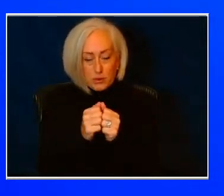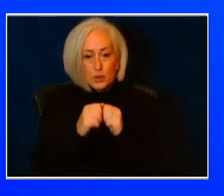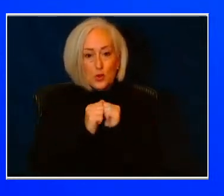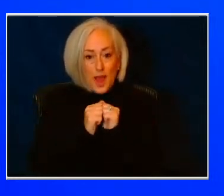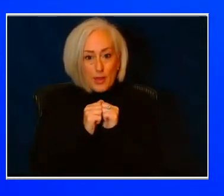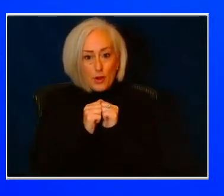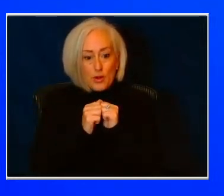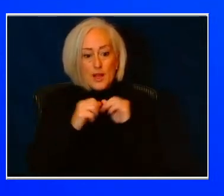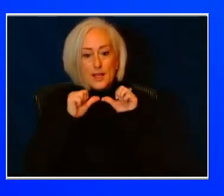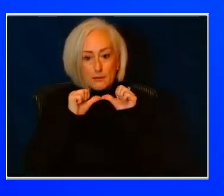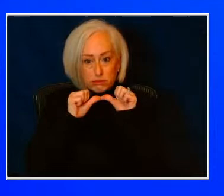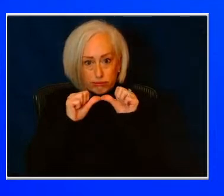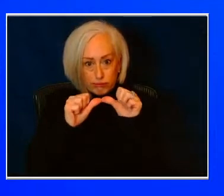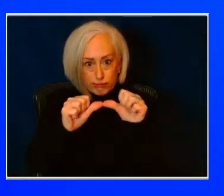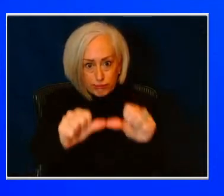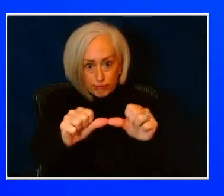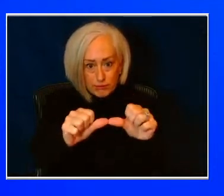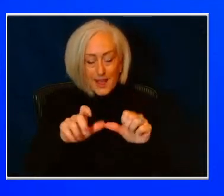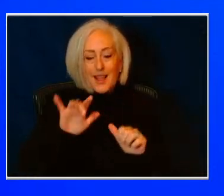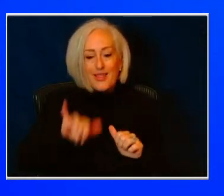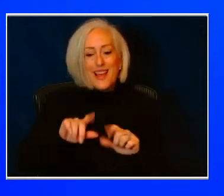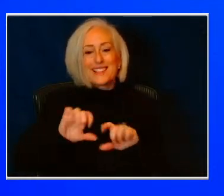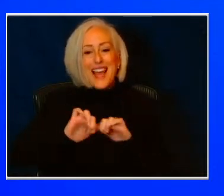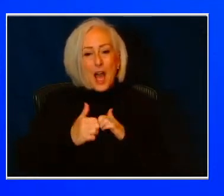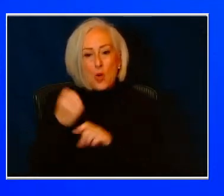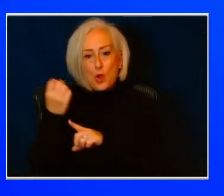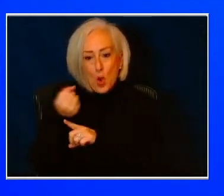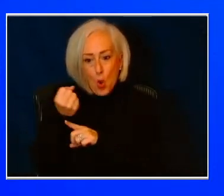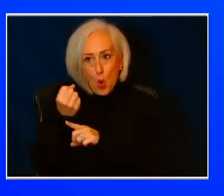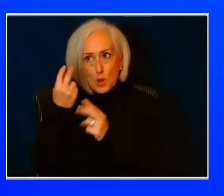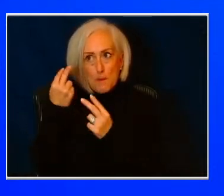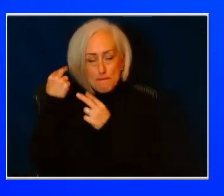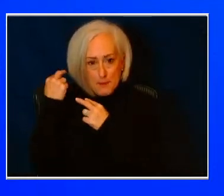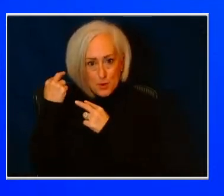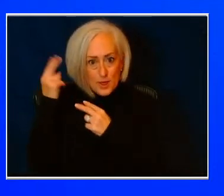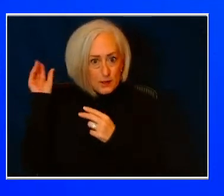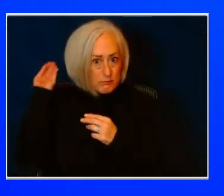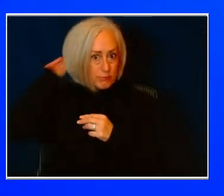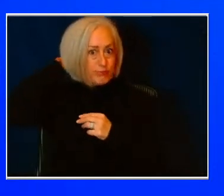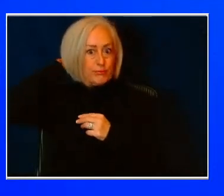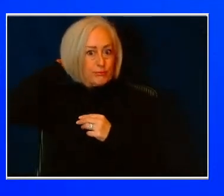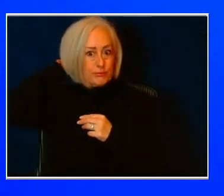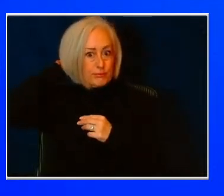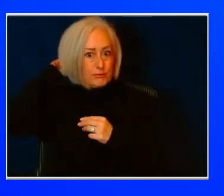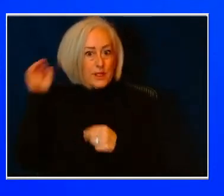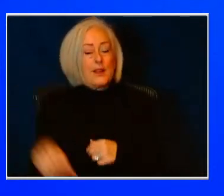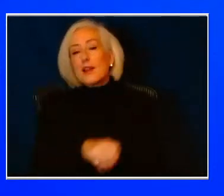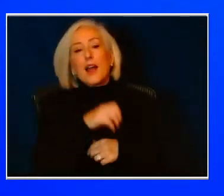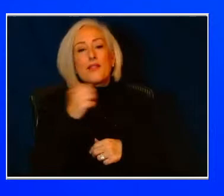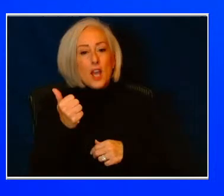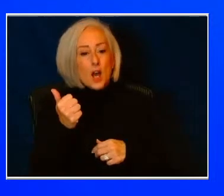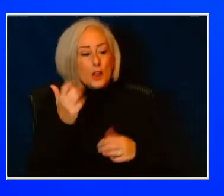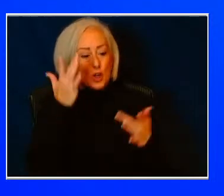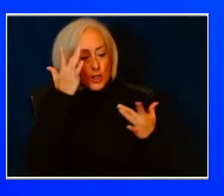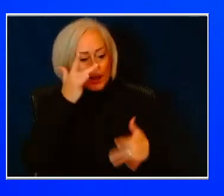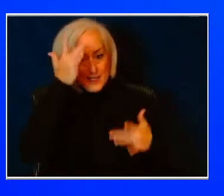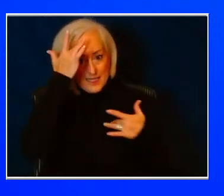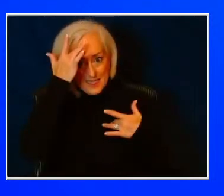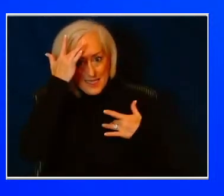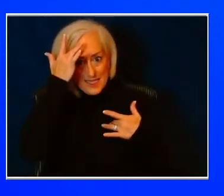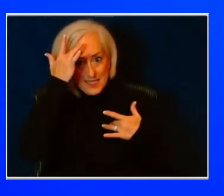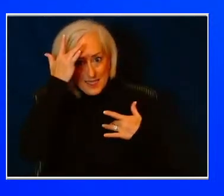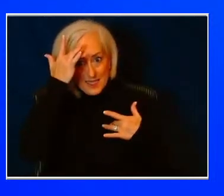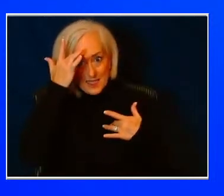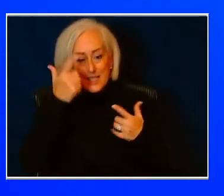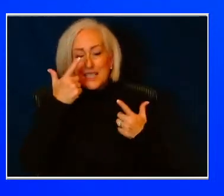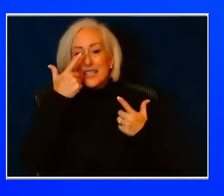is remarkable is that we found that the same type of clumping are also associated with all these diseases. And that then raises this very interesting